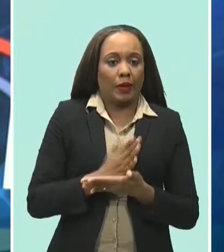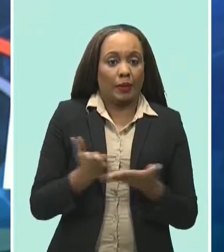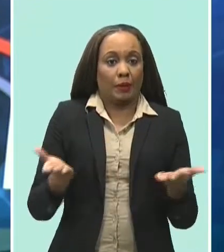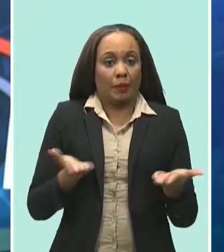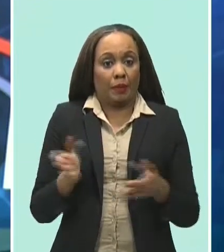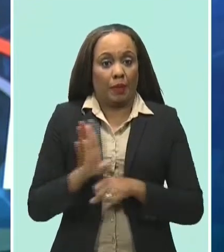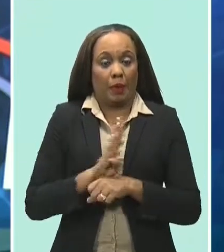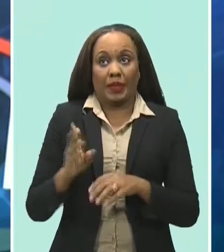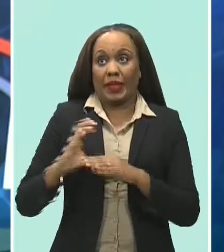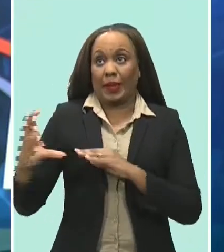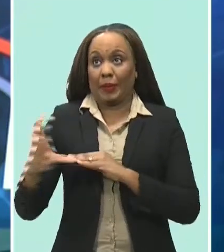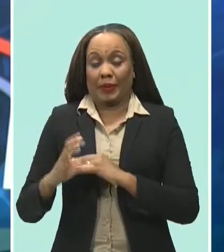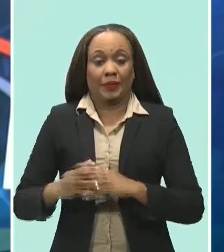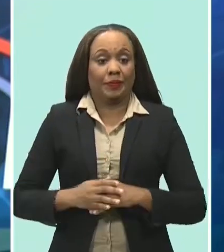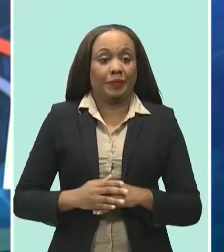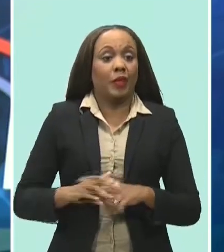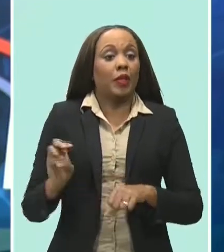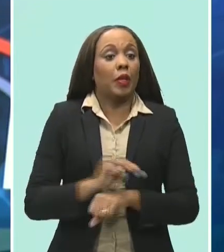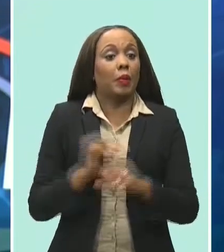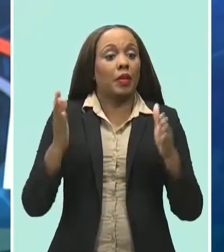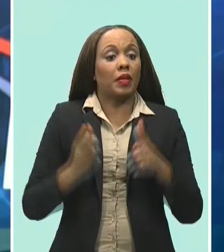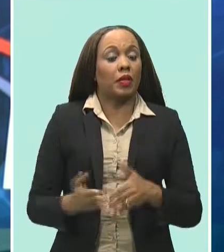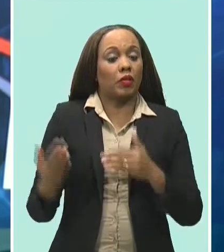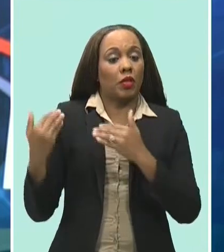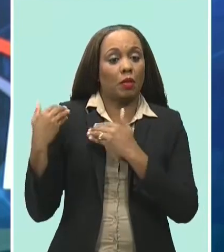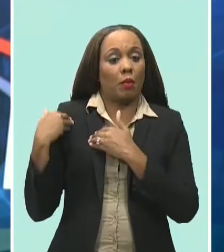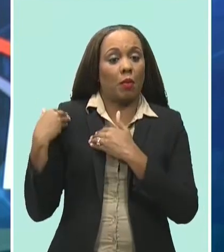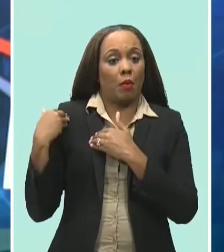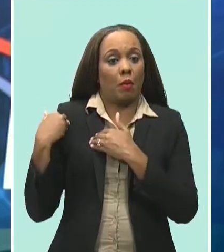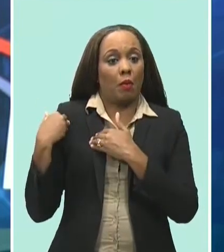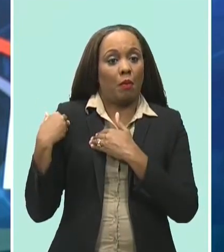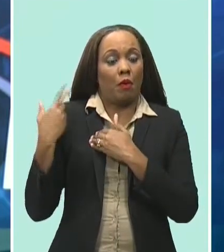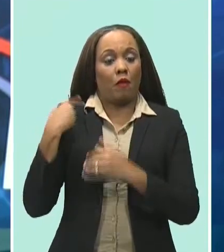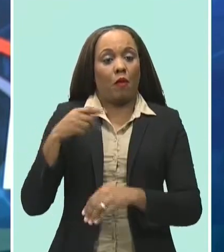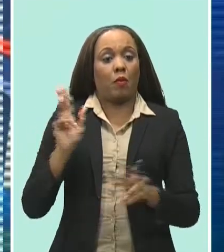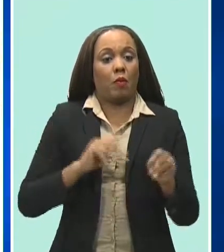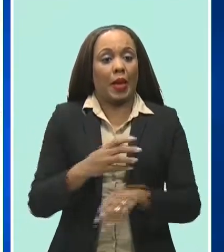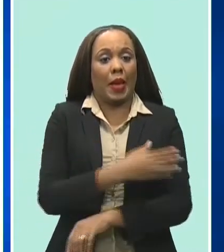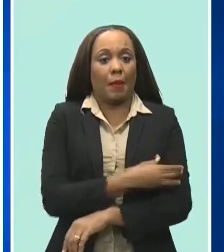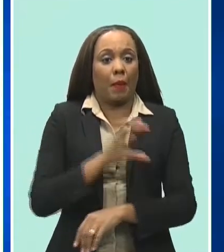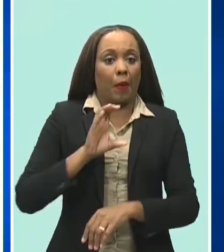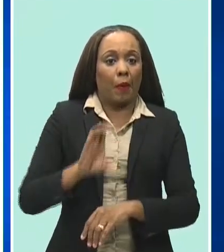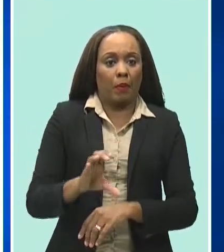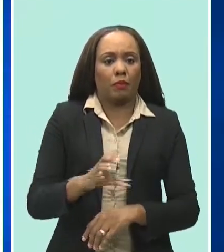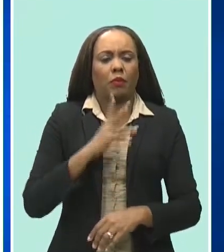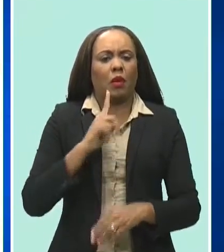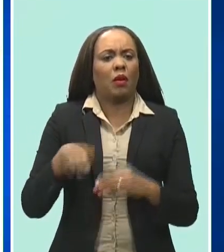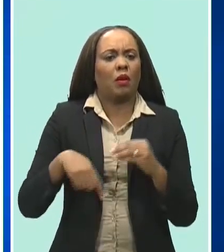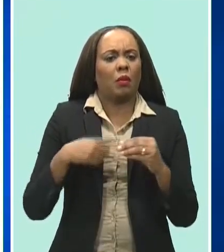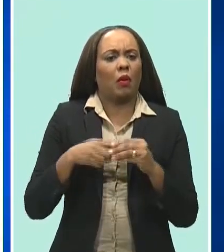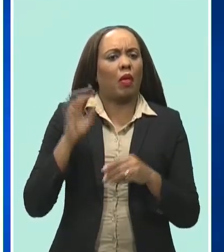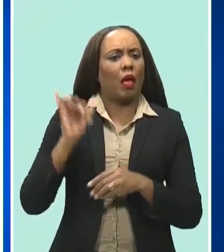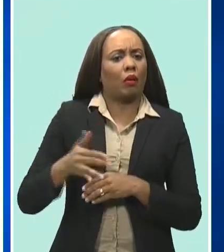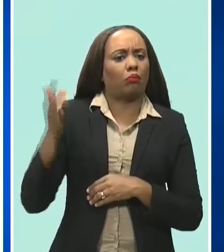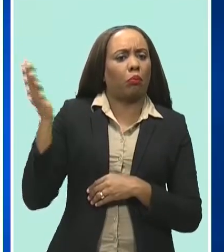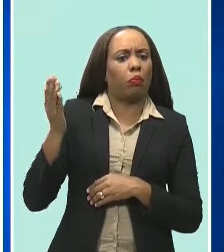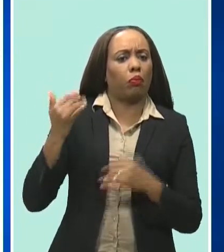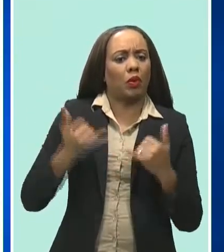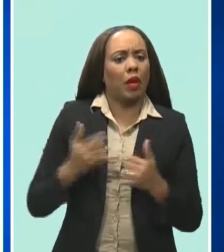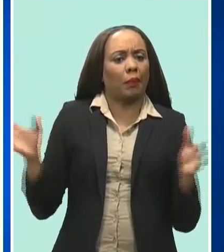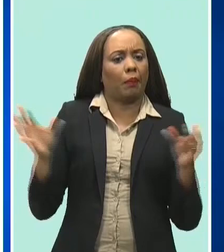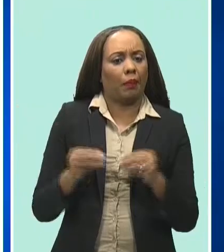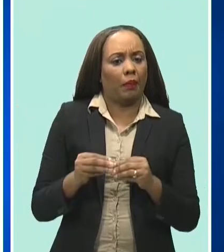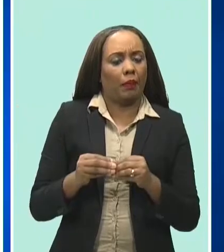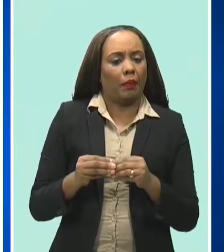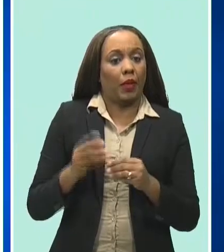This is according to the Minister of People Empowerment and Elder Affairs, Cynthia Ford. She spoke as regional and international stakeholders met at the